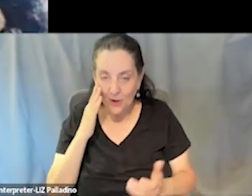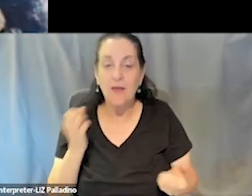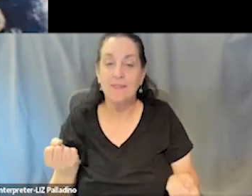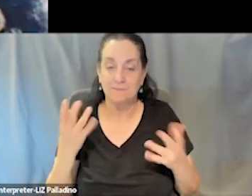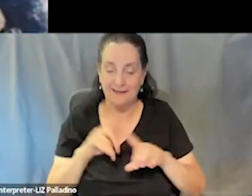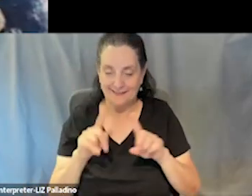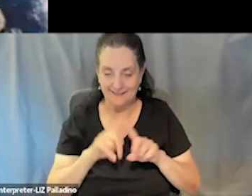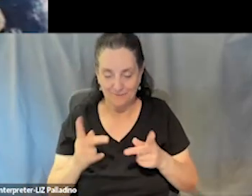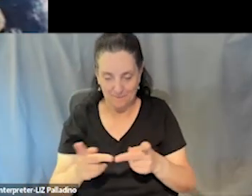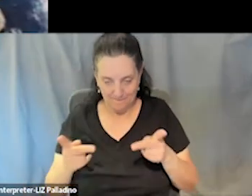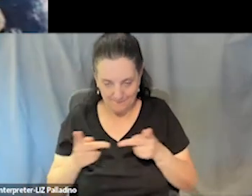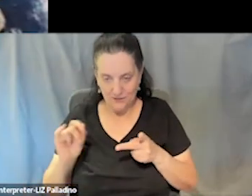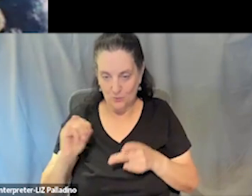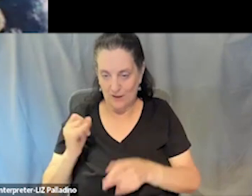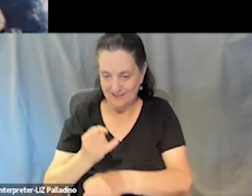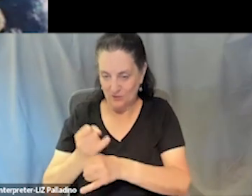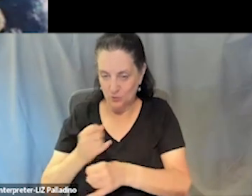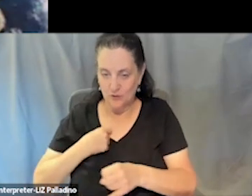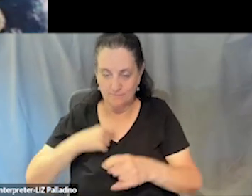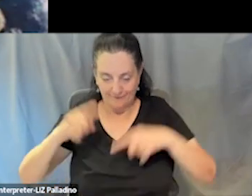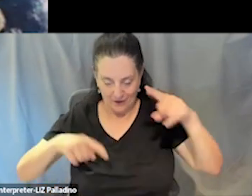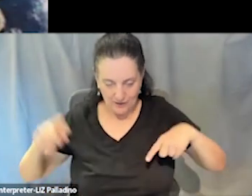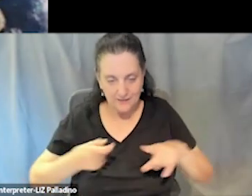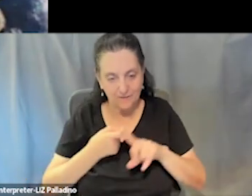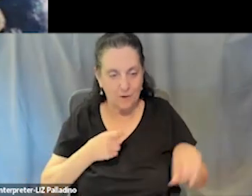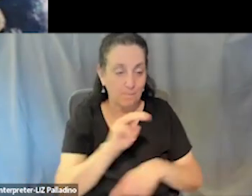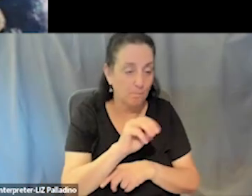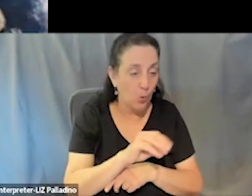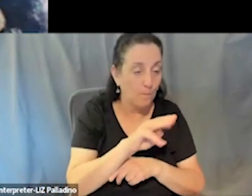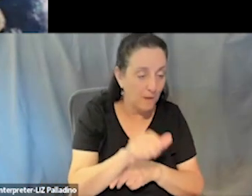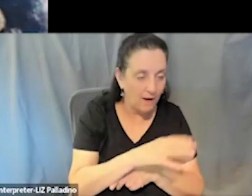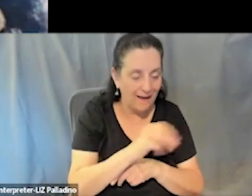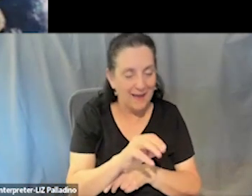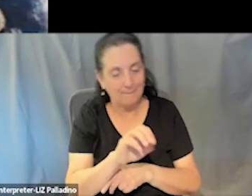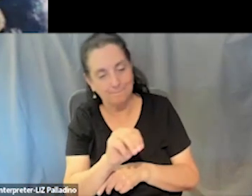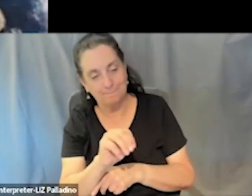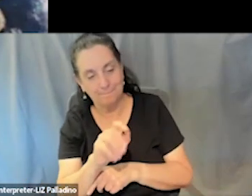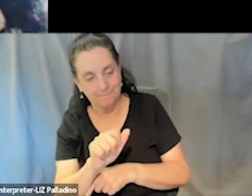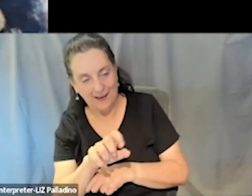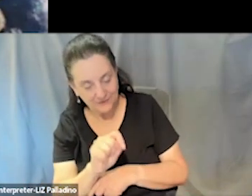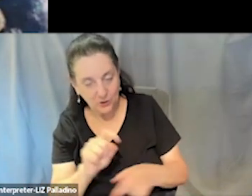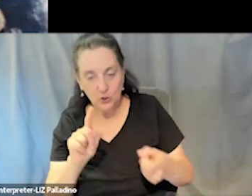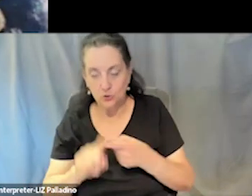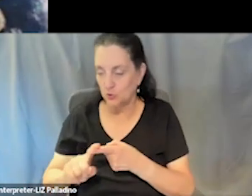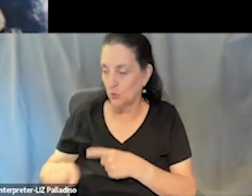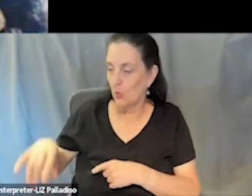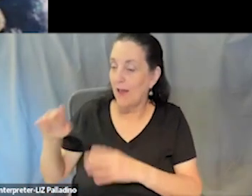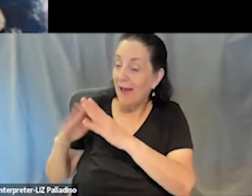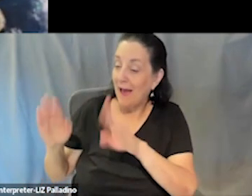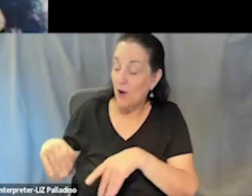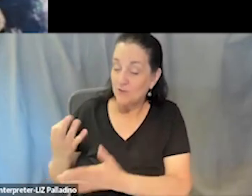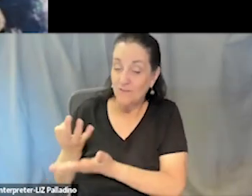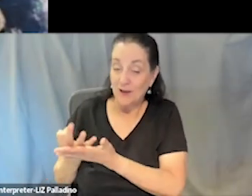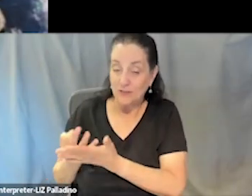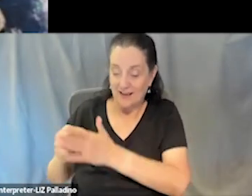of institutions of varying scales, from MoMA and the Met to Meredith Monk, the House Foundation for the Arts,